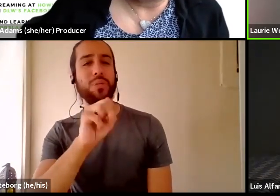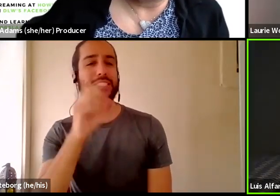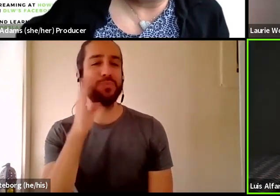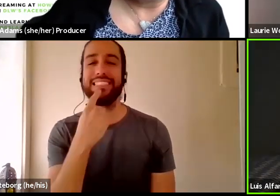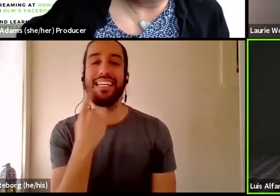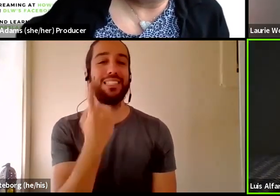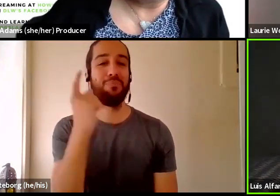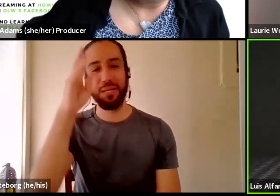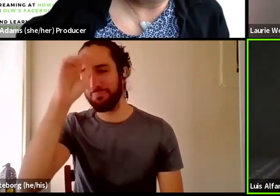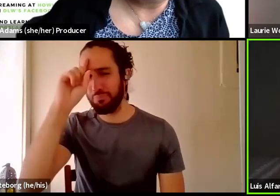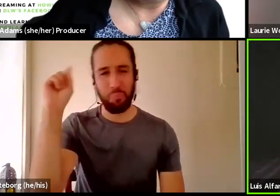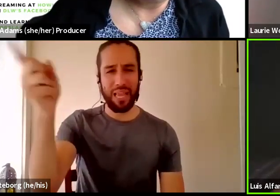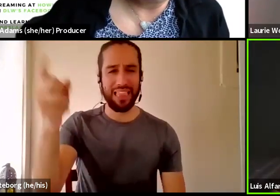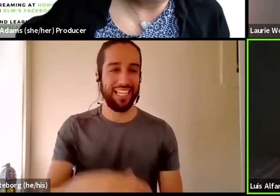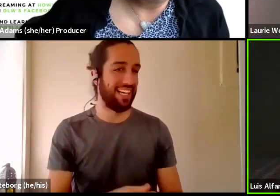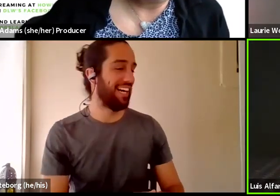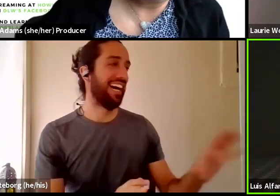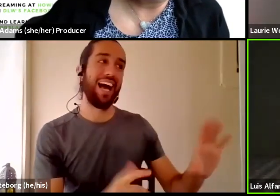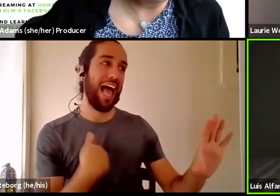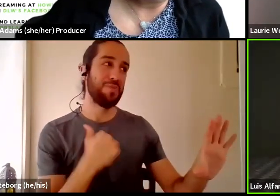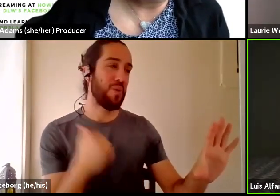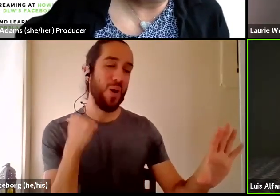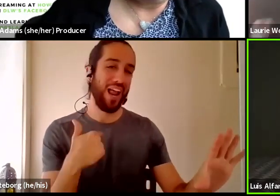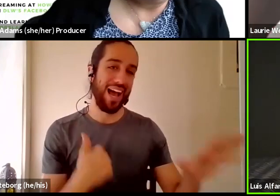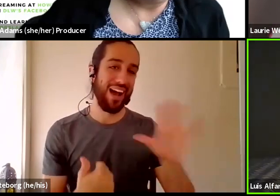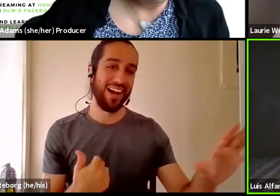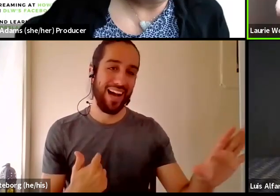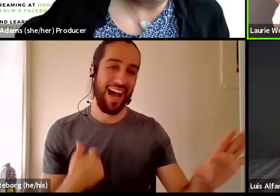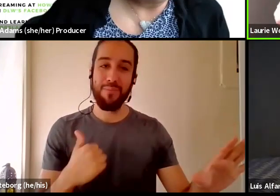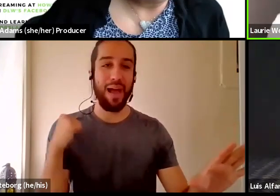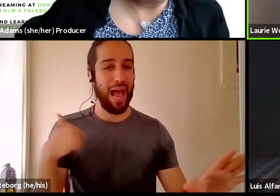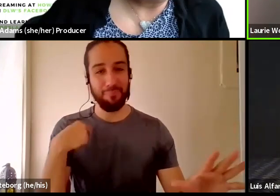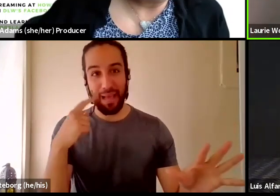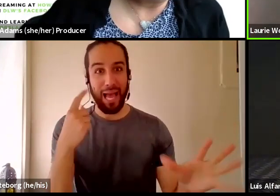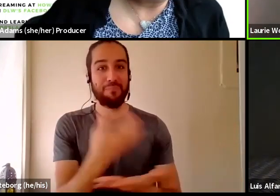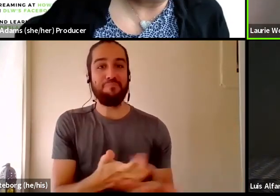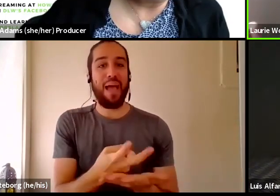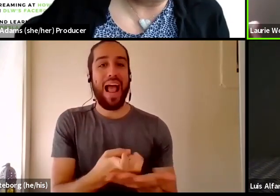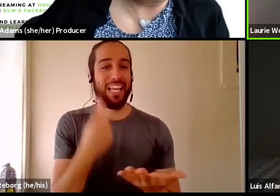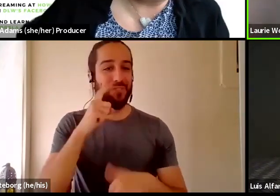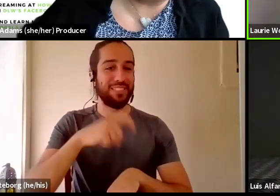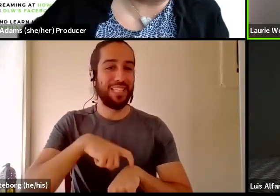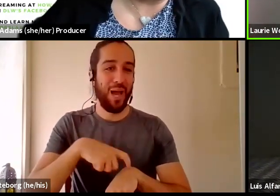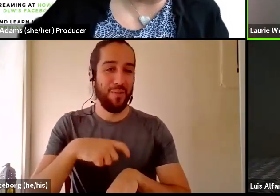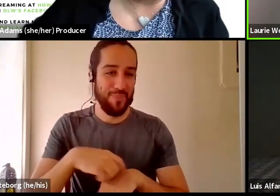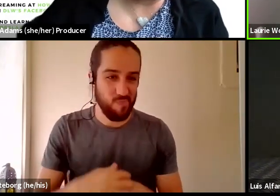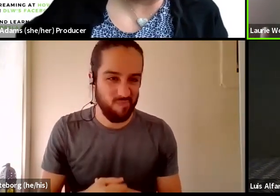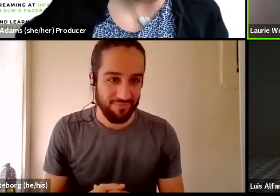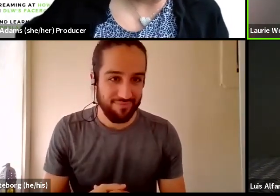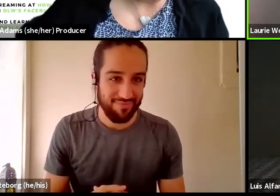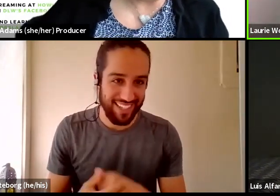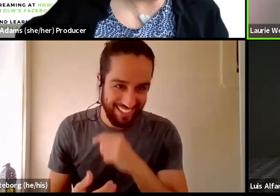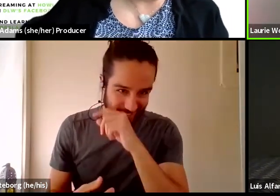No, I won't. I'm begging for time. Freaking crap. I'll just say something like,